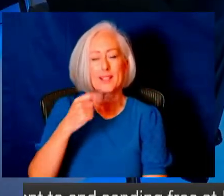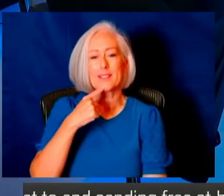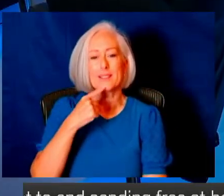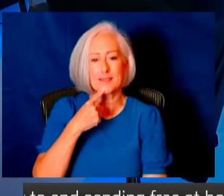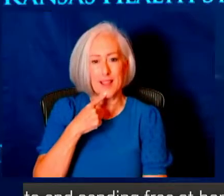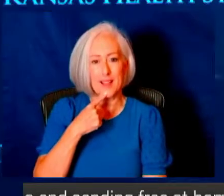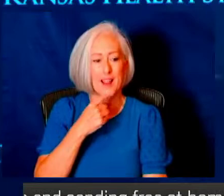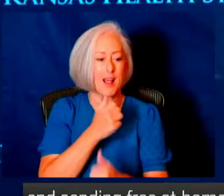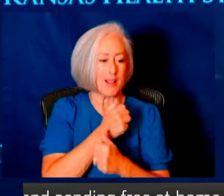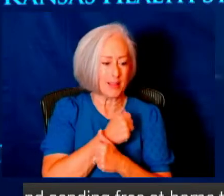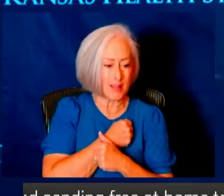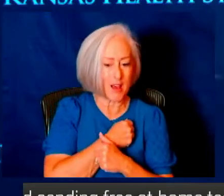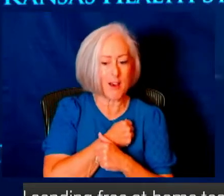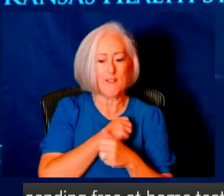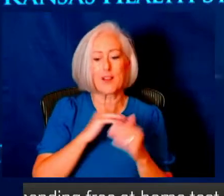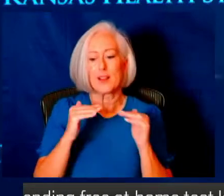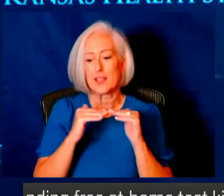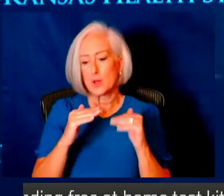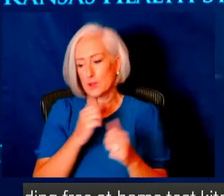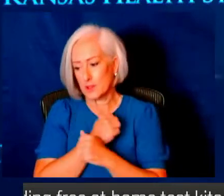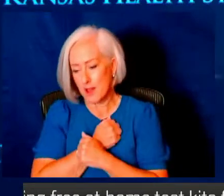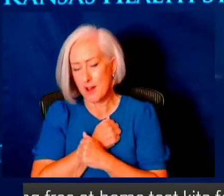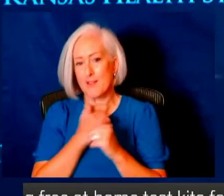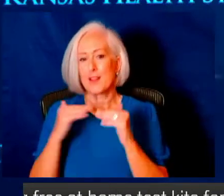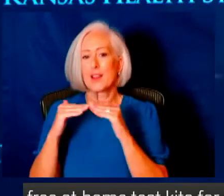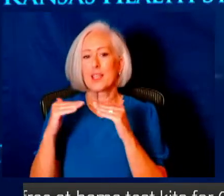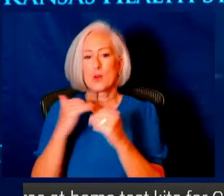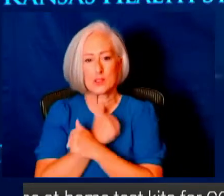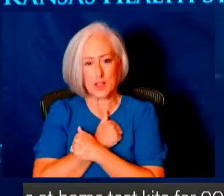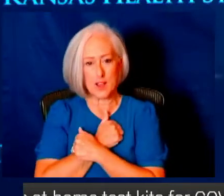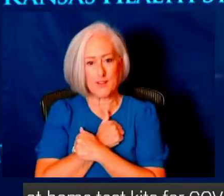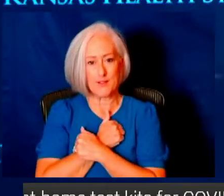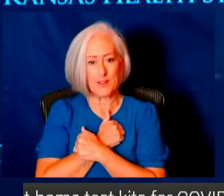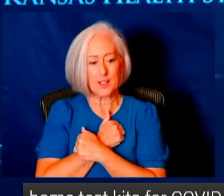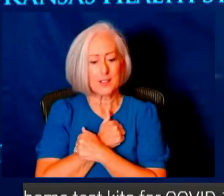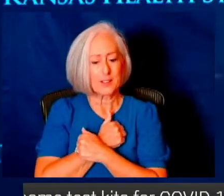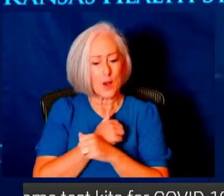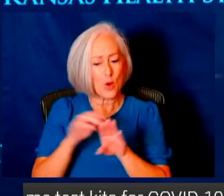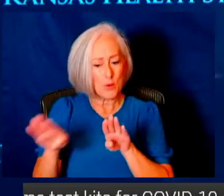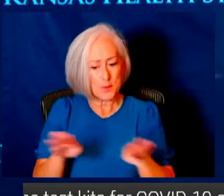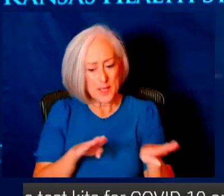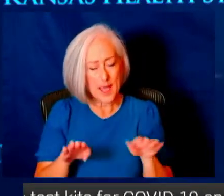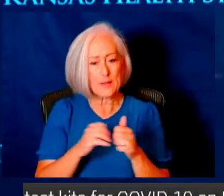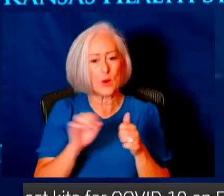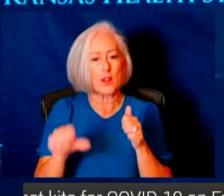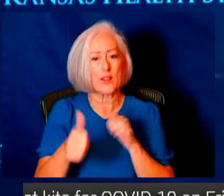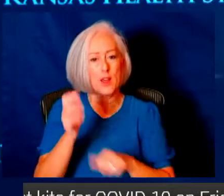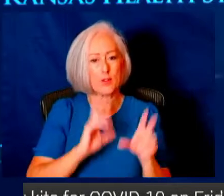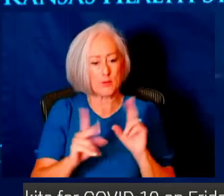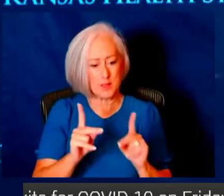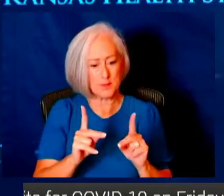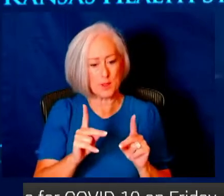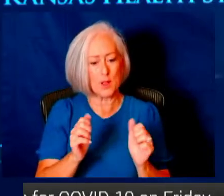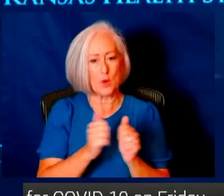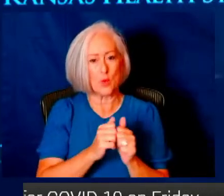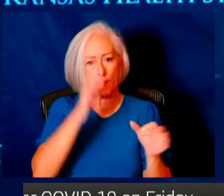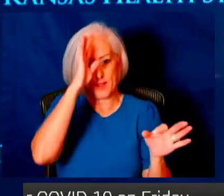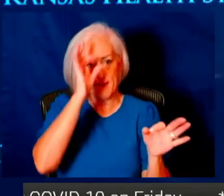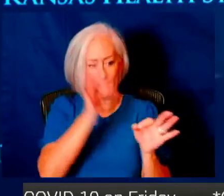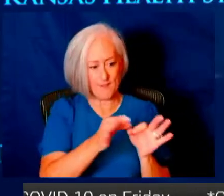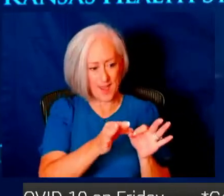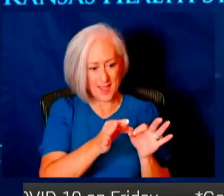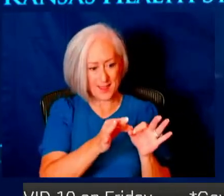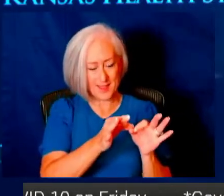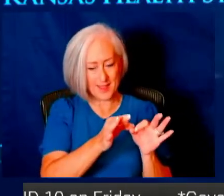can treat people with faith, hope, and love, the faith that really we have a common humanity, the hope that you